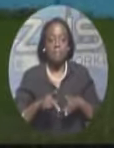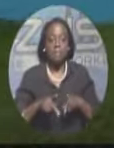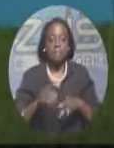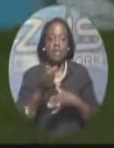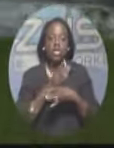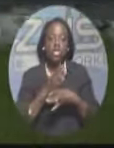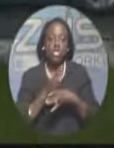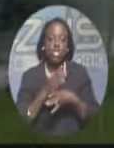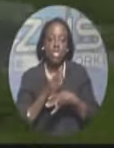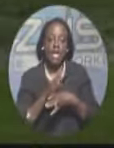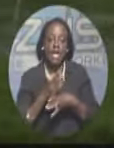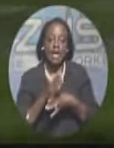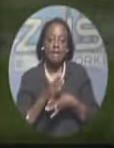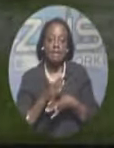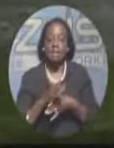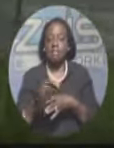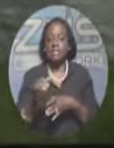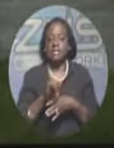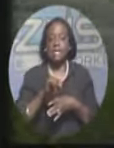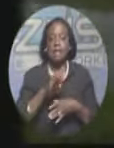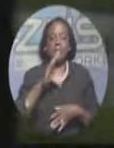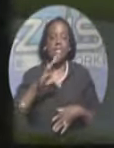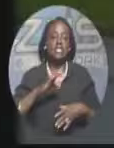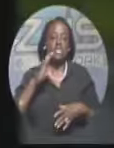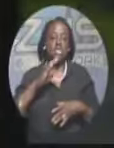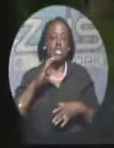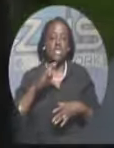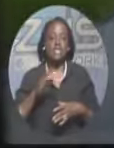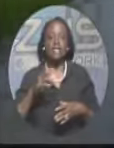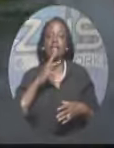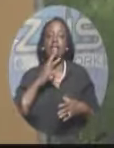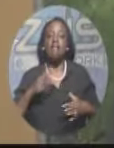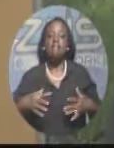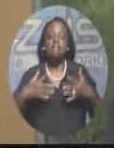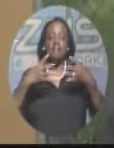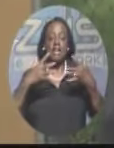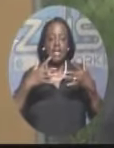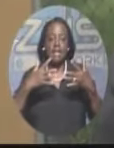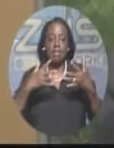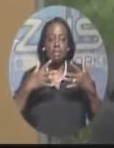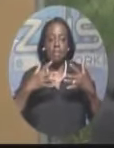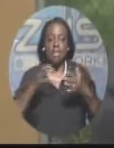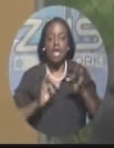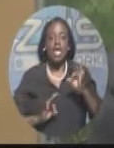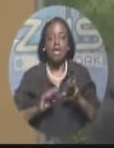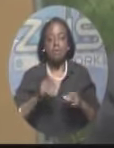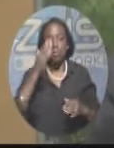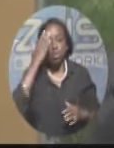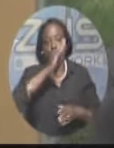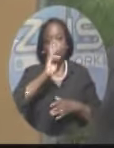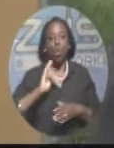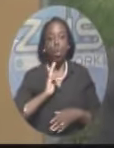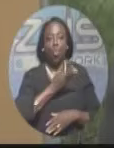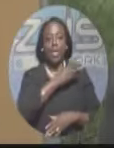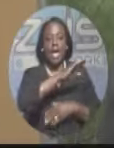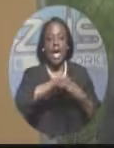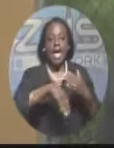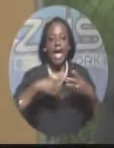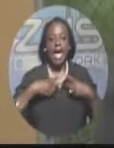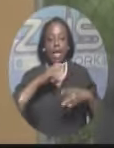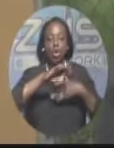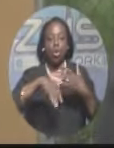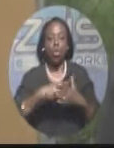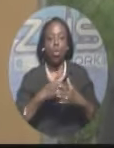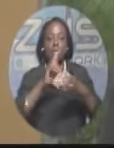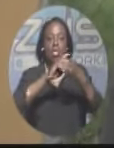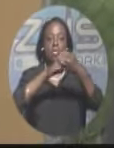their neighbors in Pinewood Gardens. Concerns are flooding. Well, if you know, we had all of the drains and stuff cleaned, and